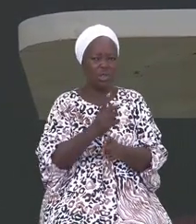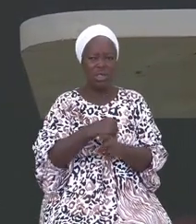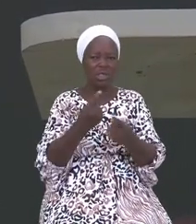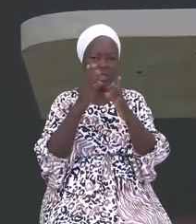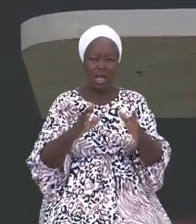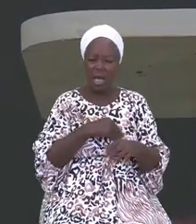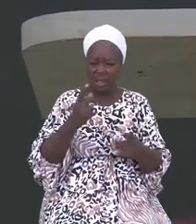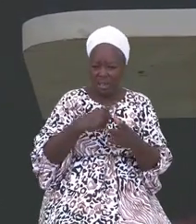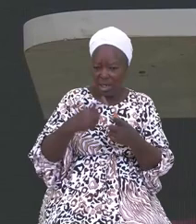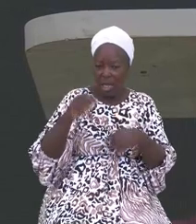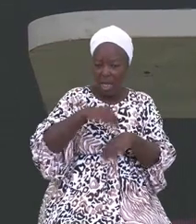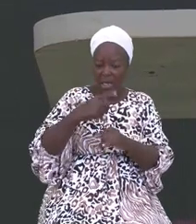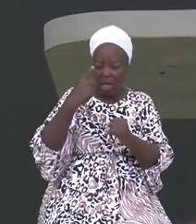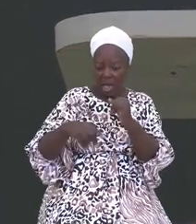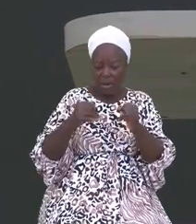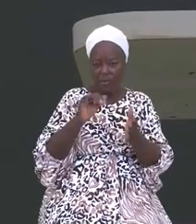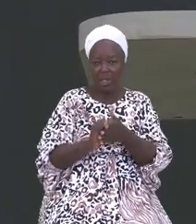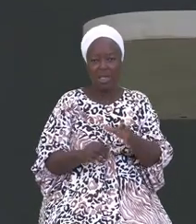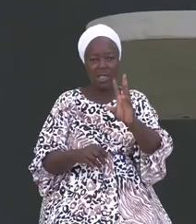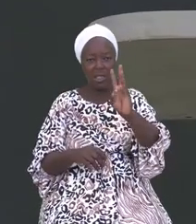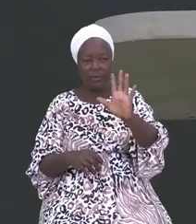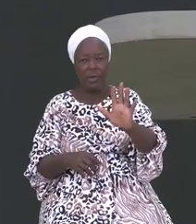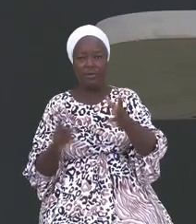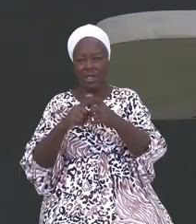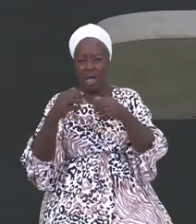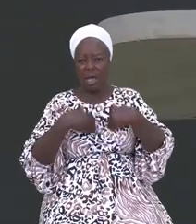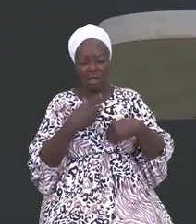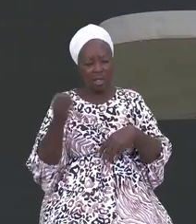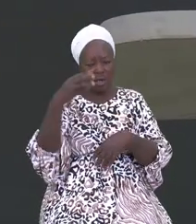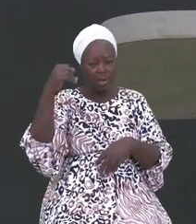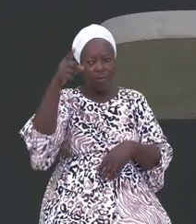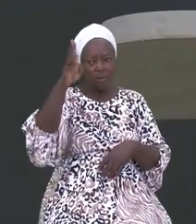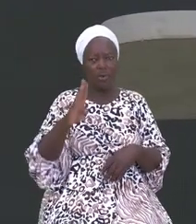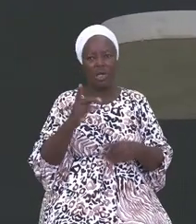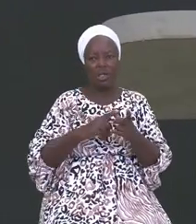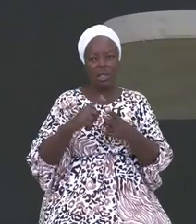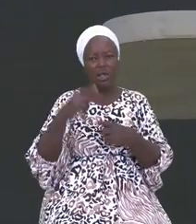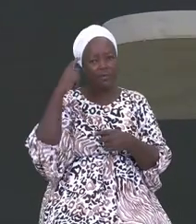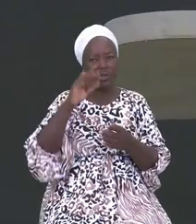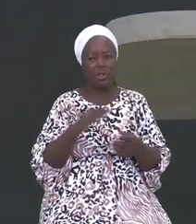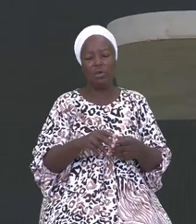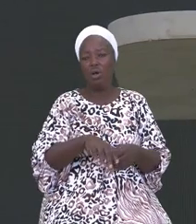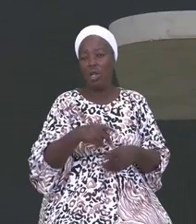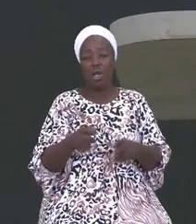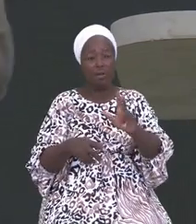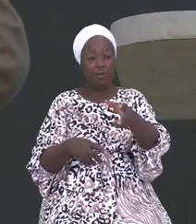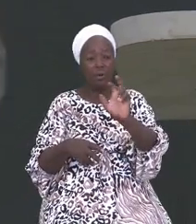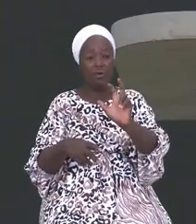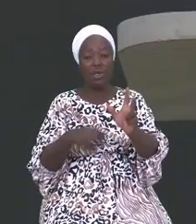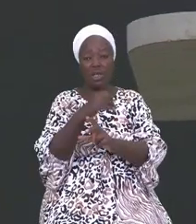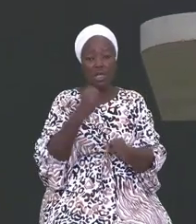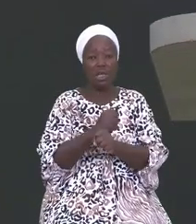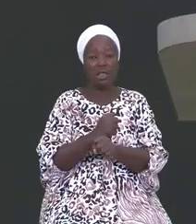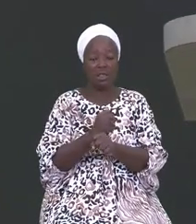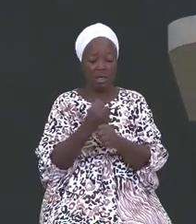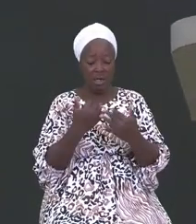the age of 65, he had the grace of God, and for the 300 years left,